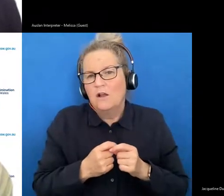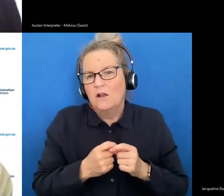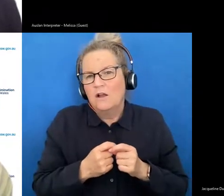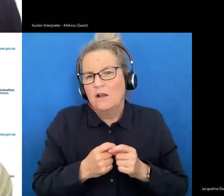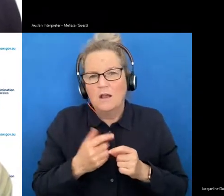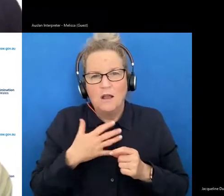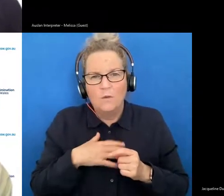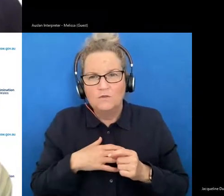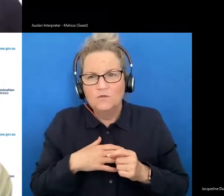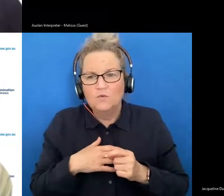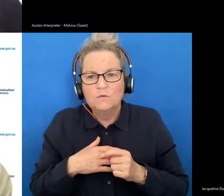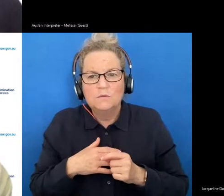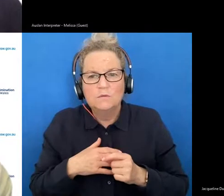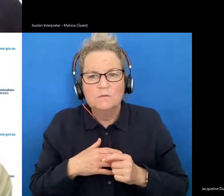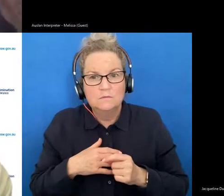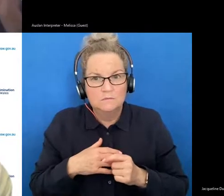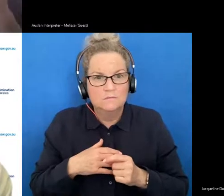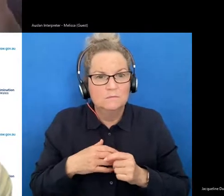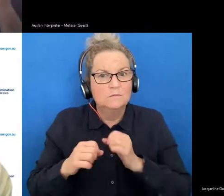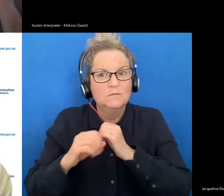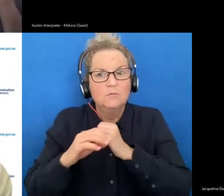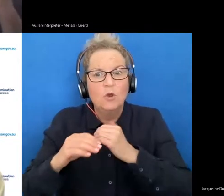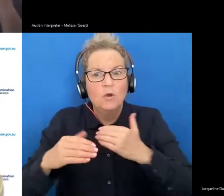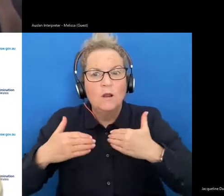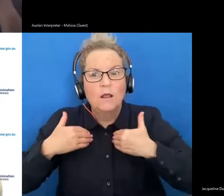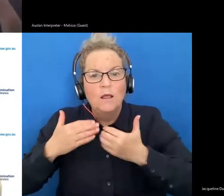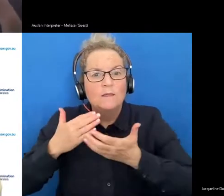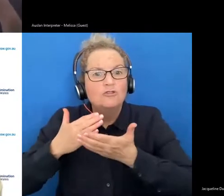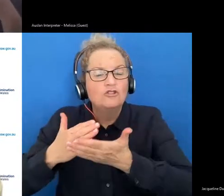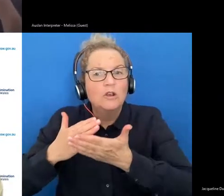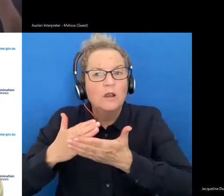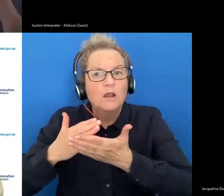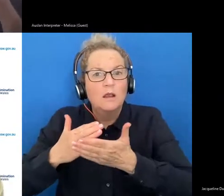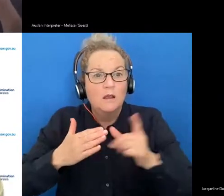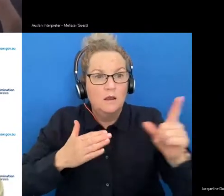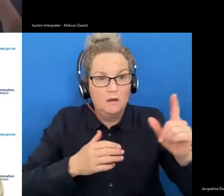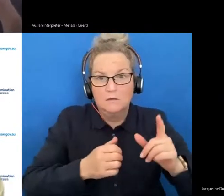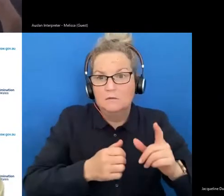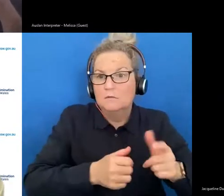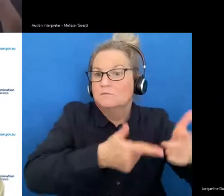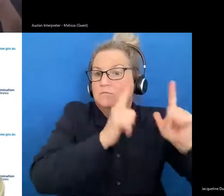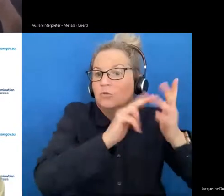give a plug to HealthShare? We exceed the Premier's